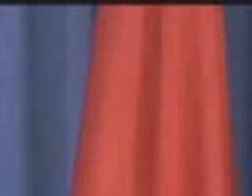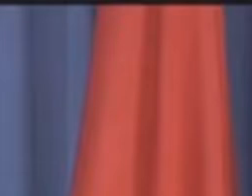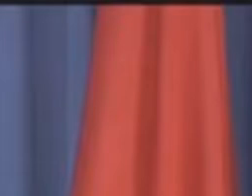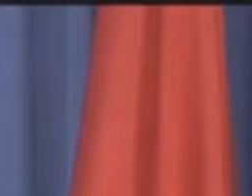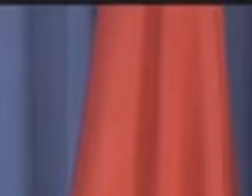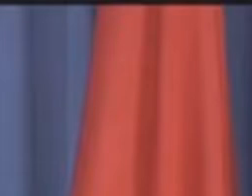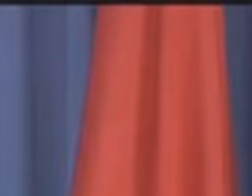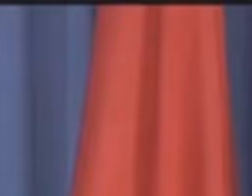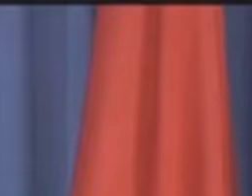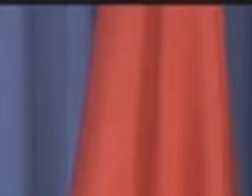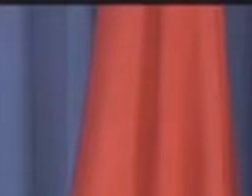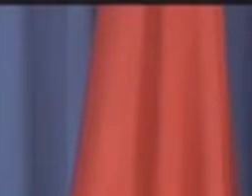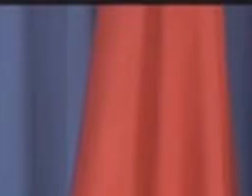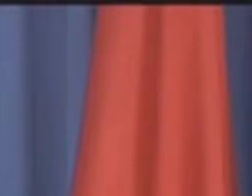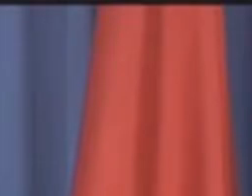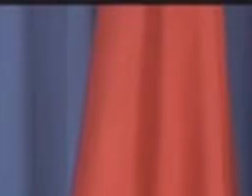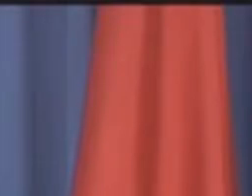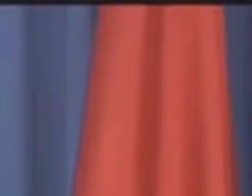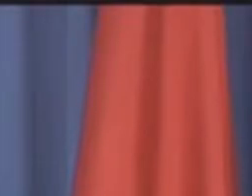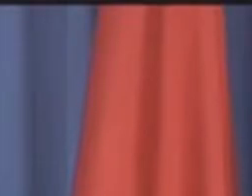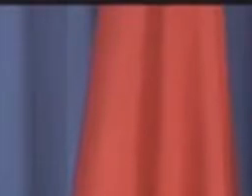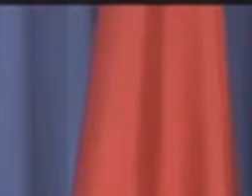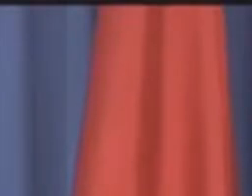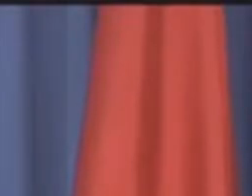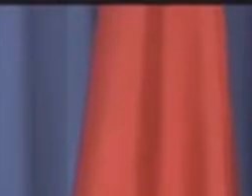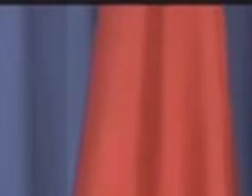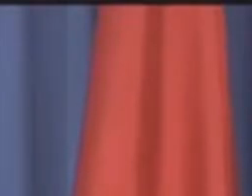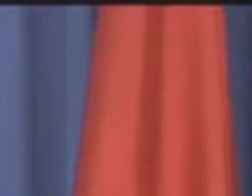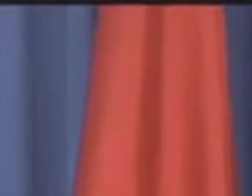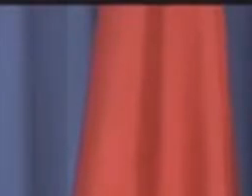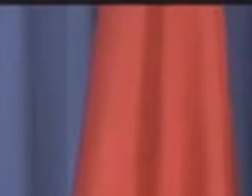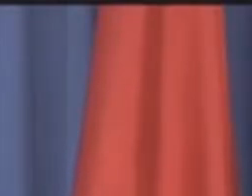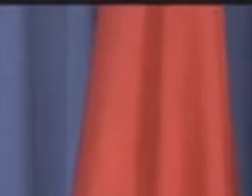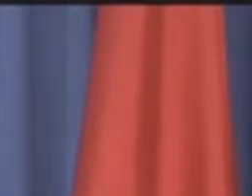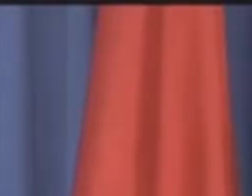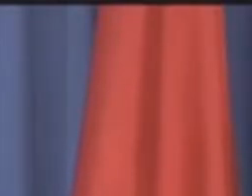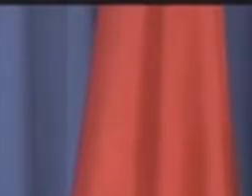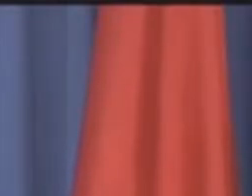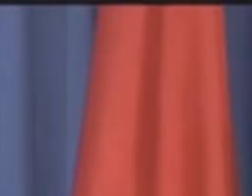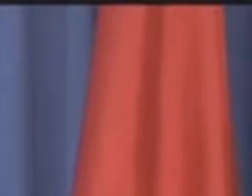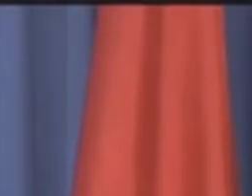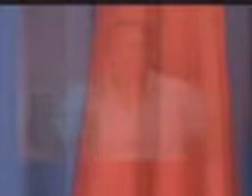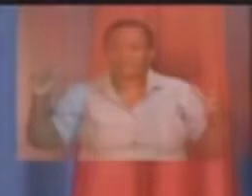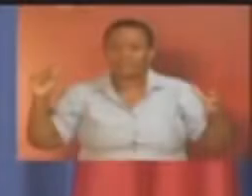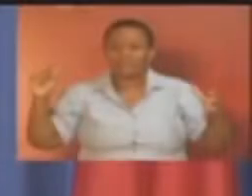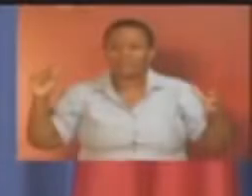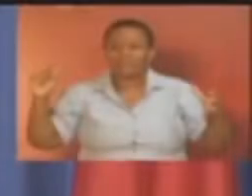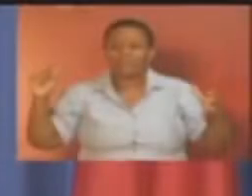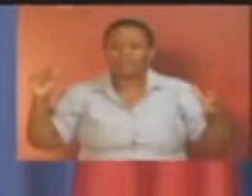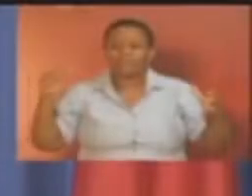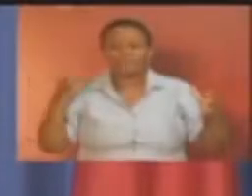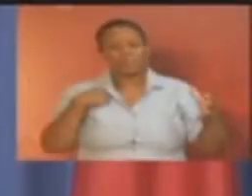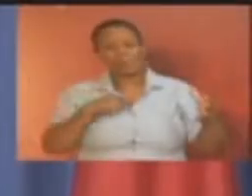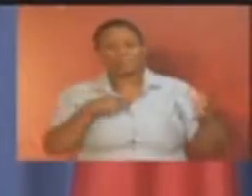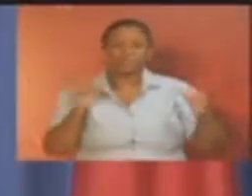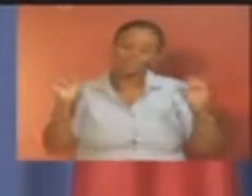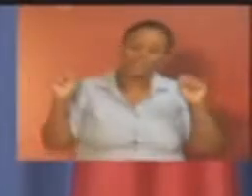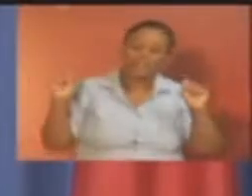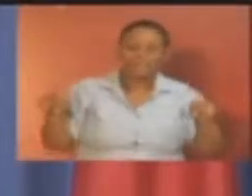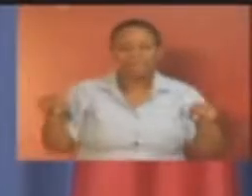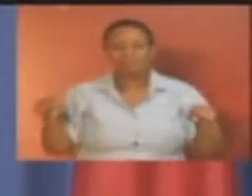to 120 beds, given the physical configuration of that hospital, we are